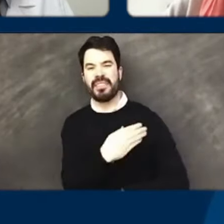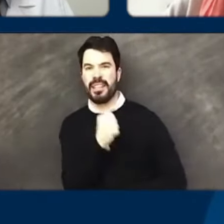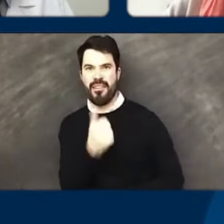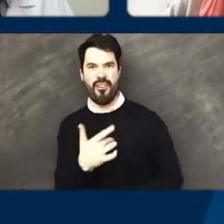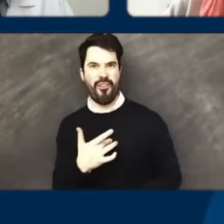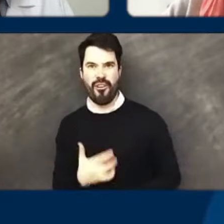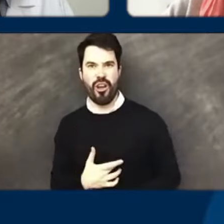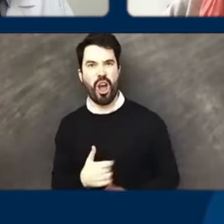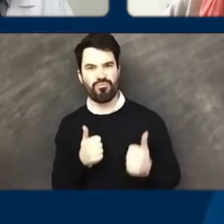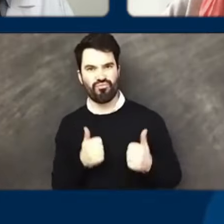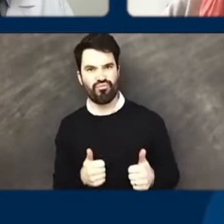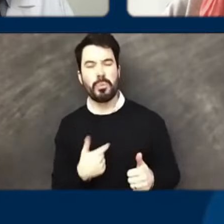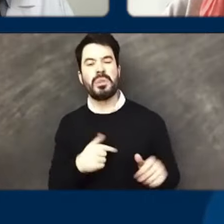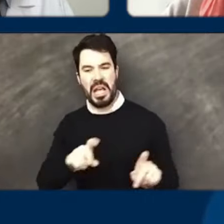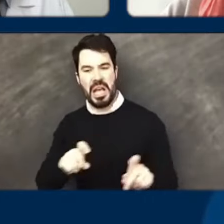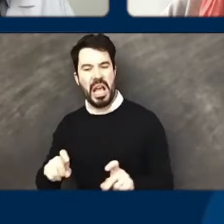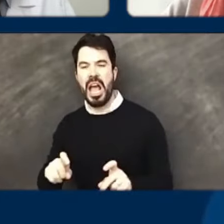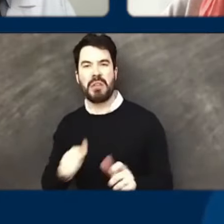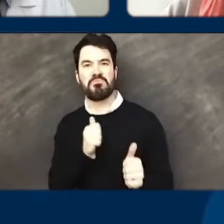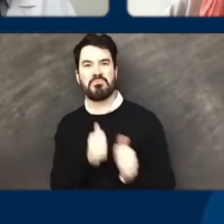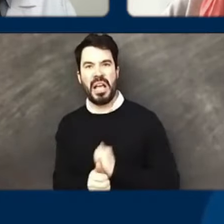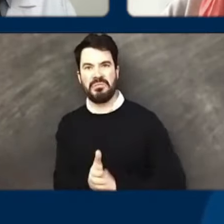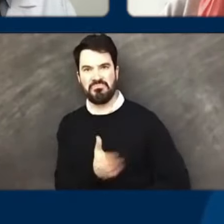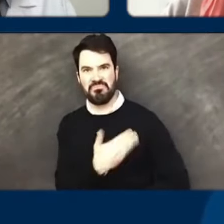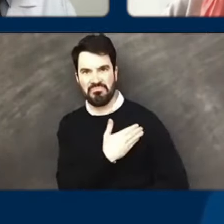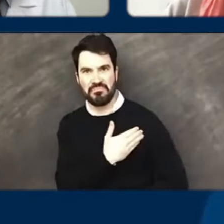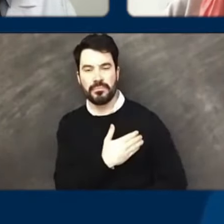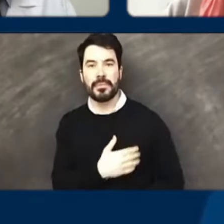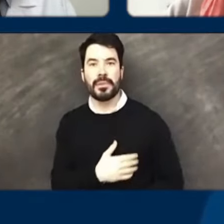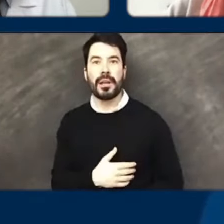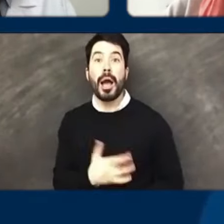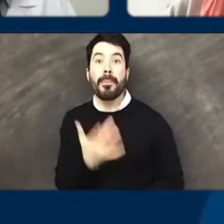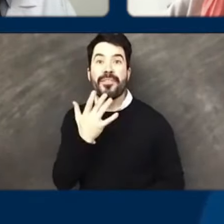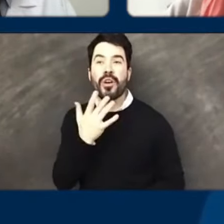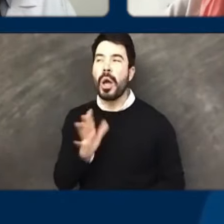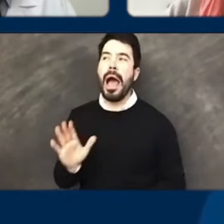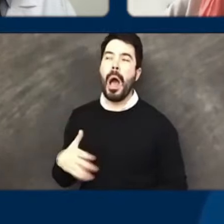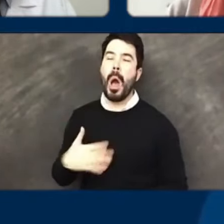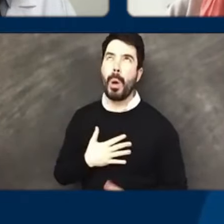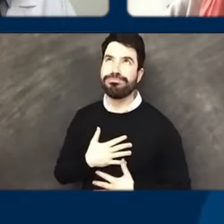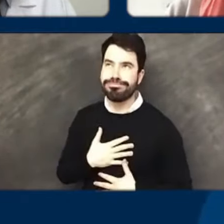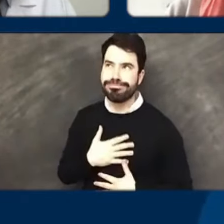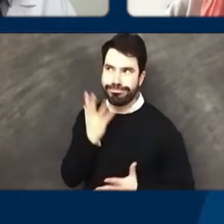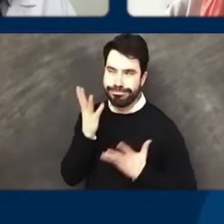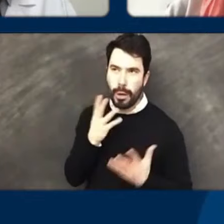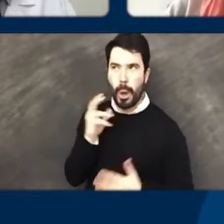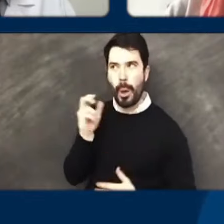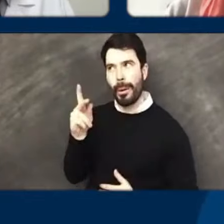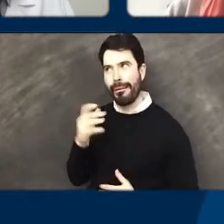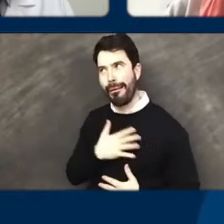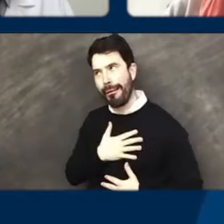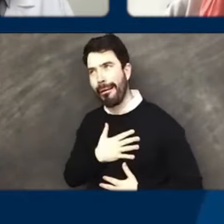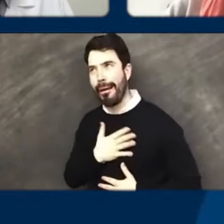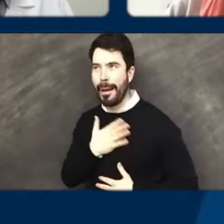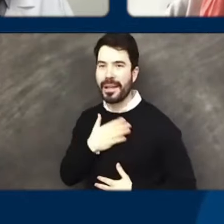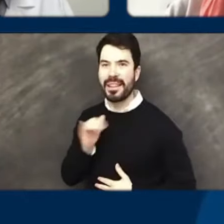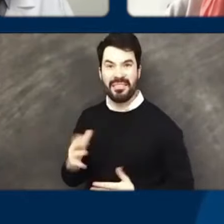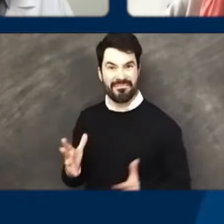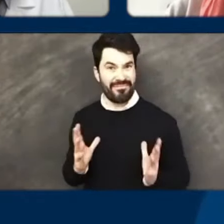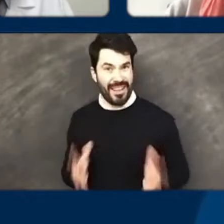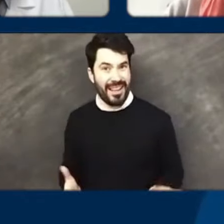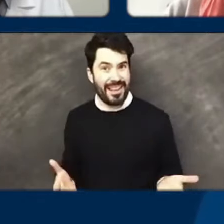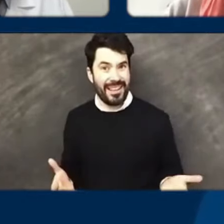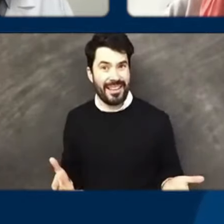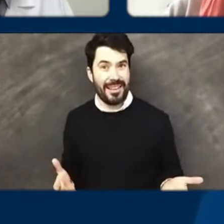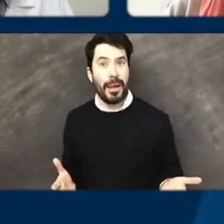tests, and have you feel sheepish or foolish. That is okay. It is okay. We